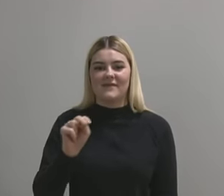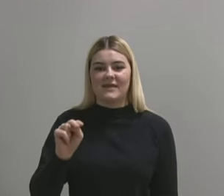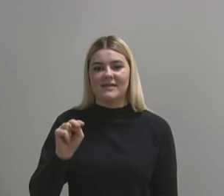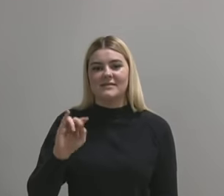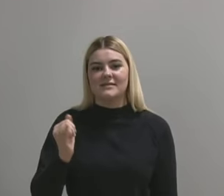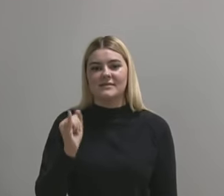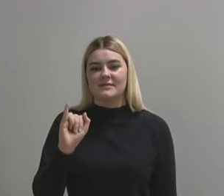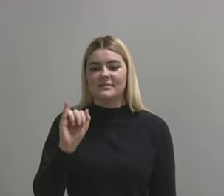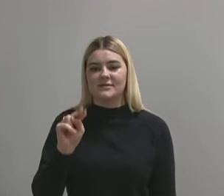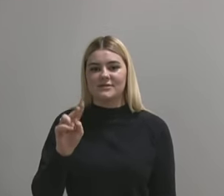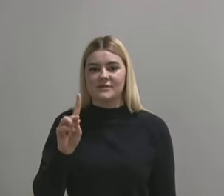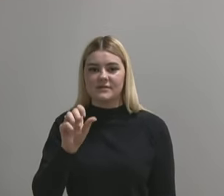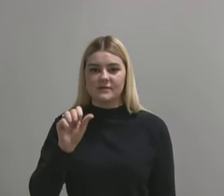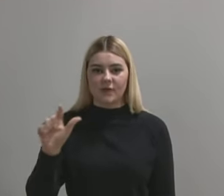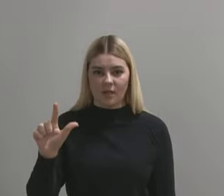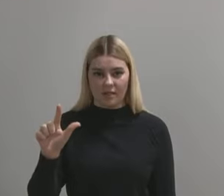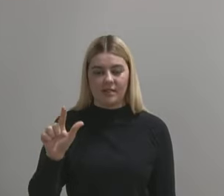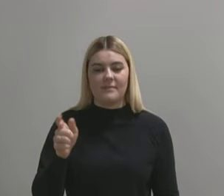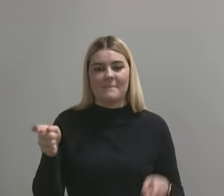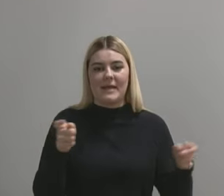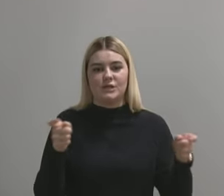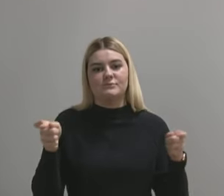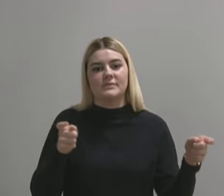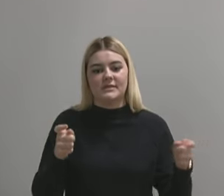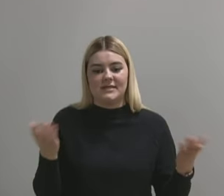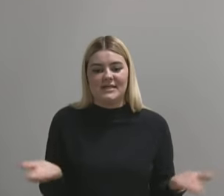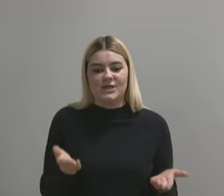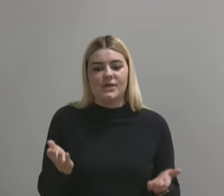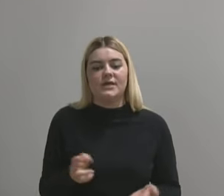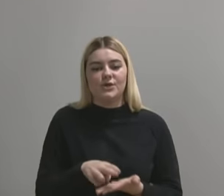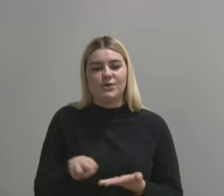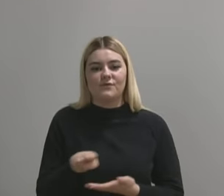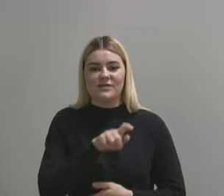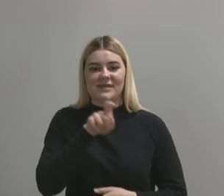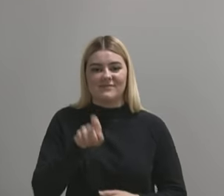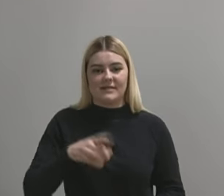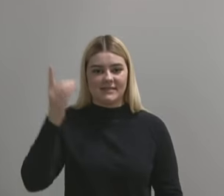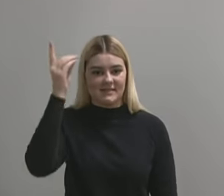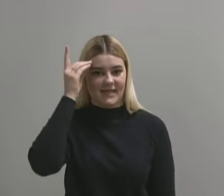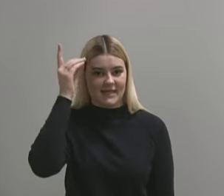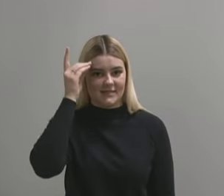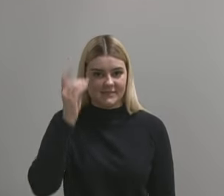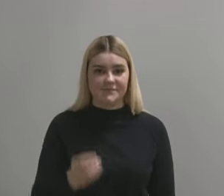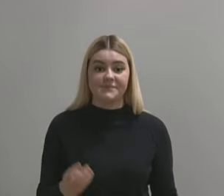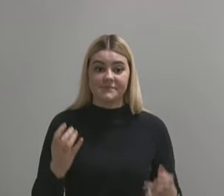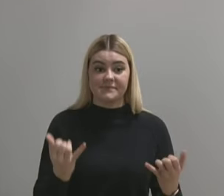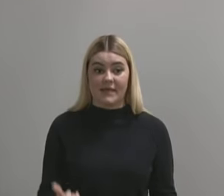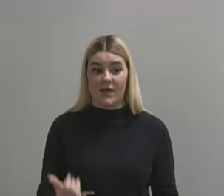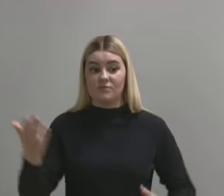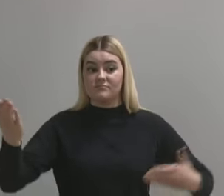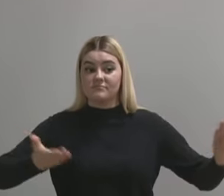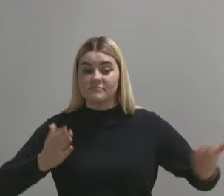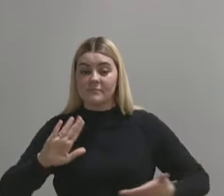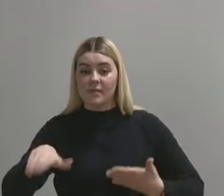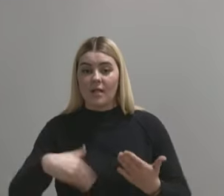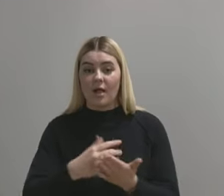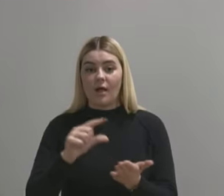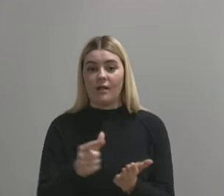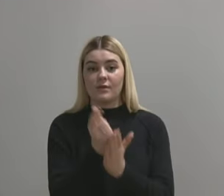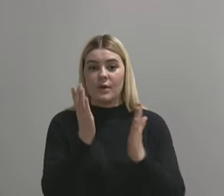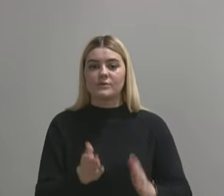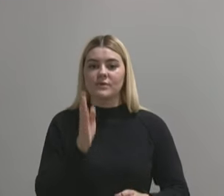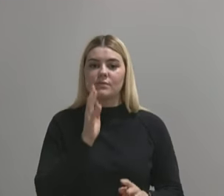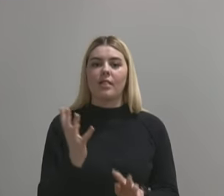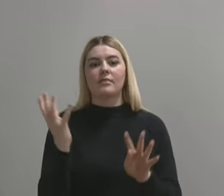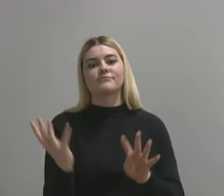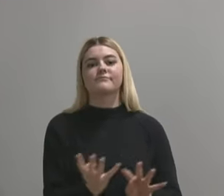the University of Texas at Dallas. I now invite all graduates to cross the